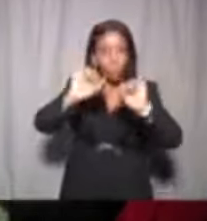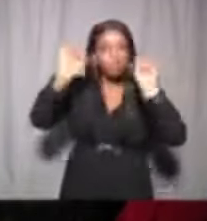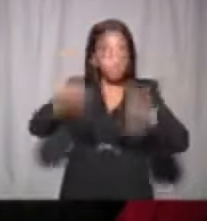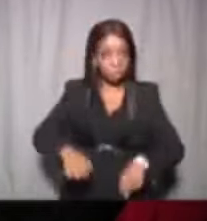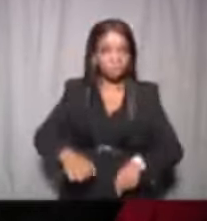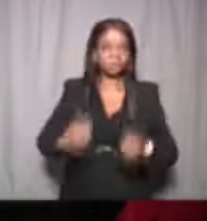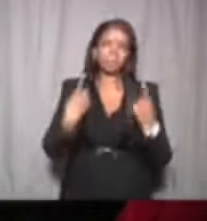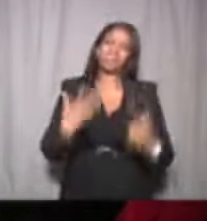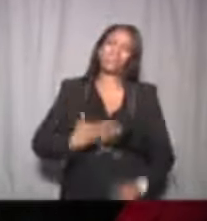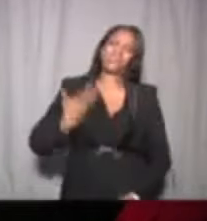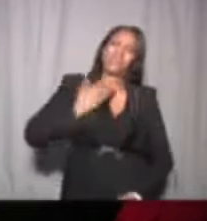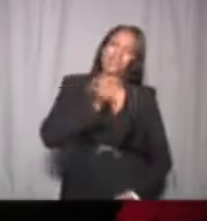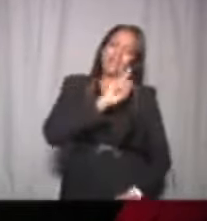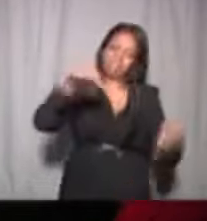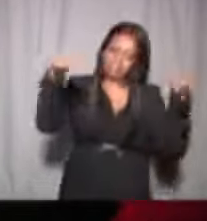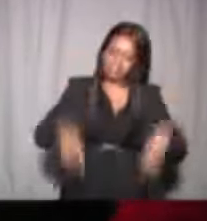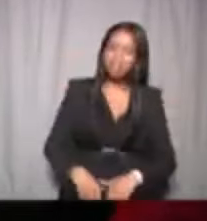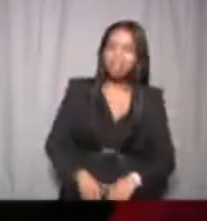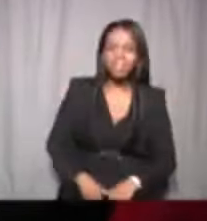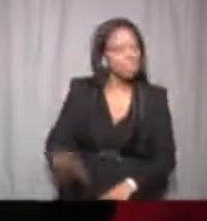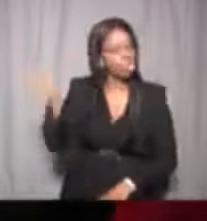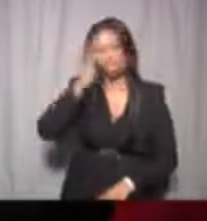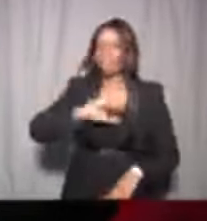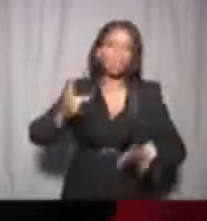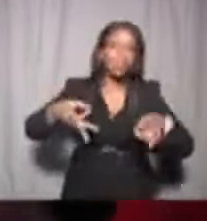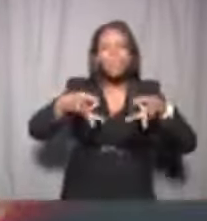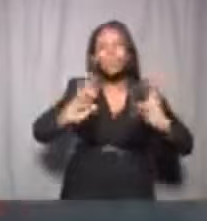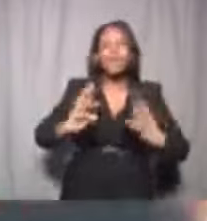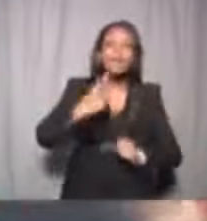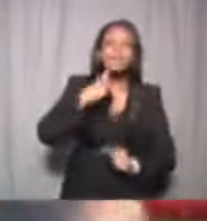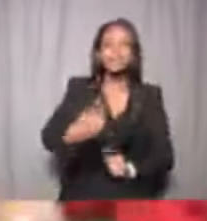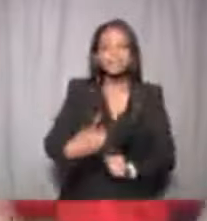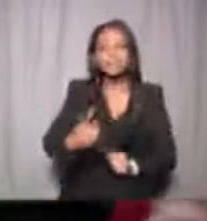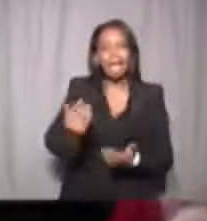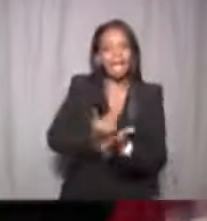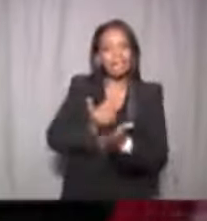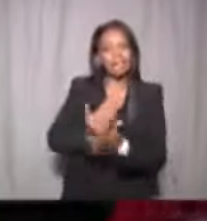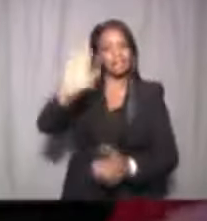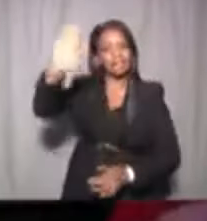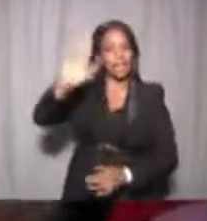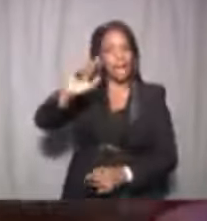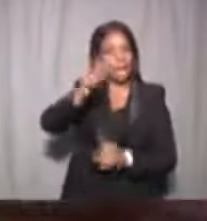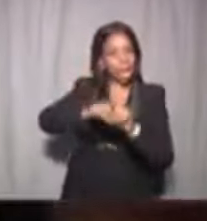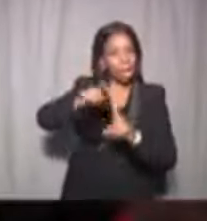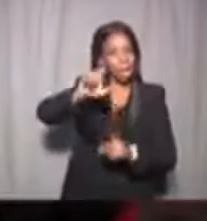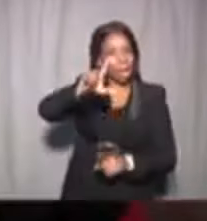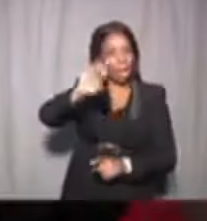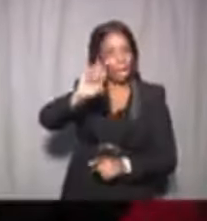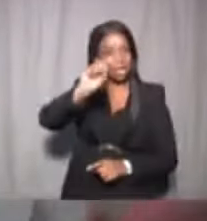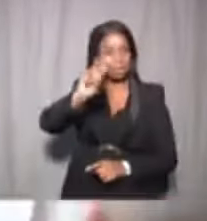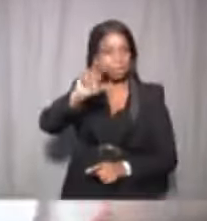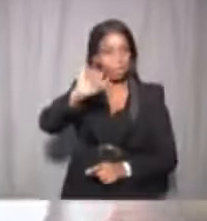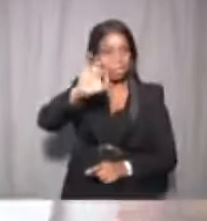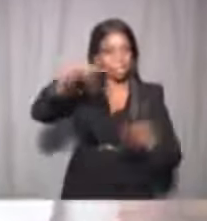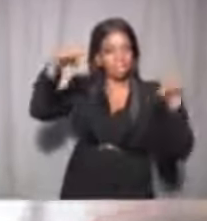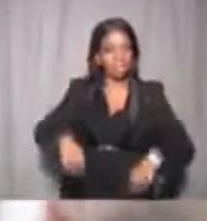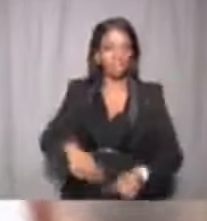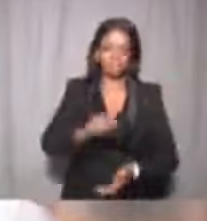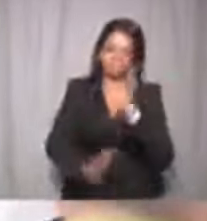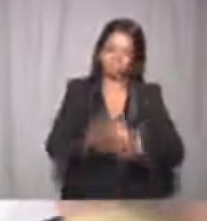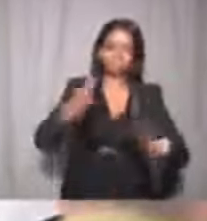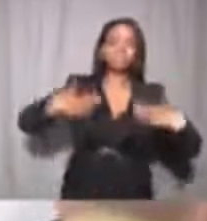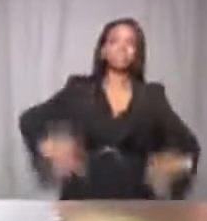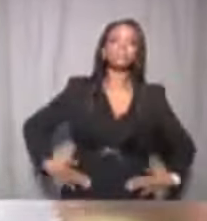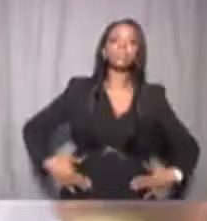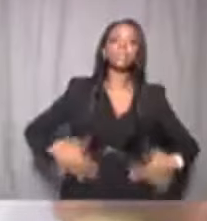doing in this house? There is no one who is going to save Premier Lesufi in this house. Not even the green beans.